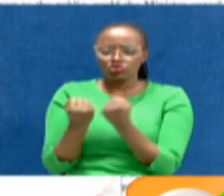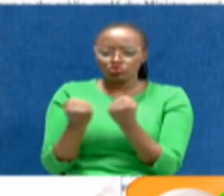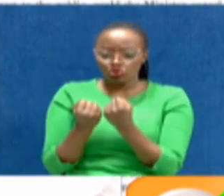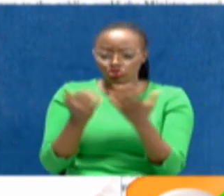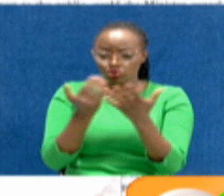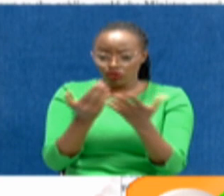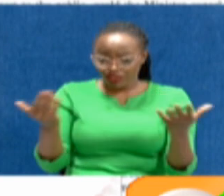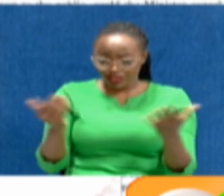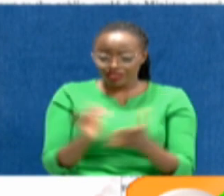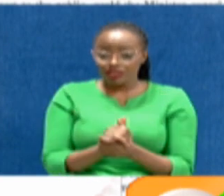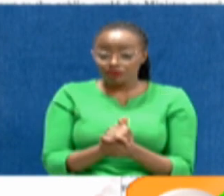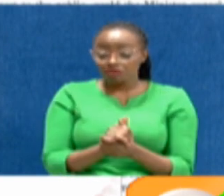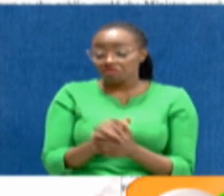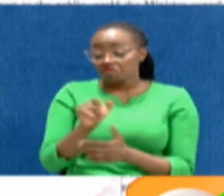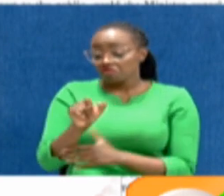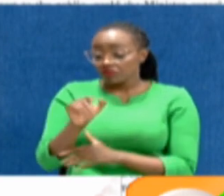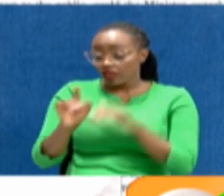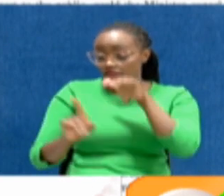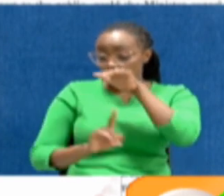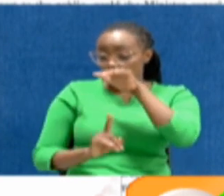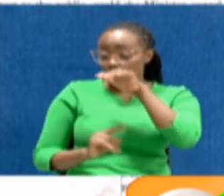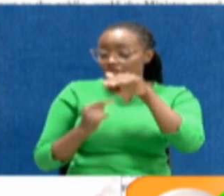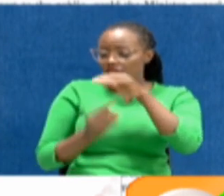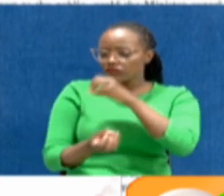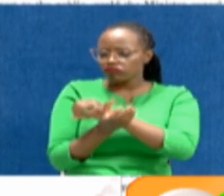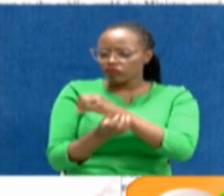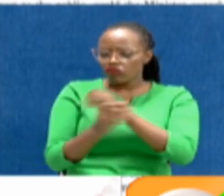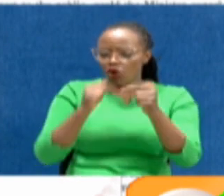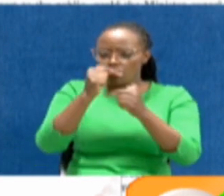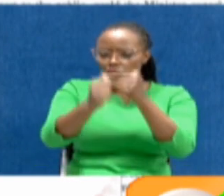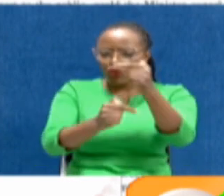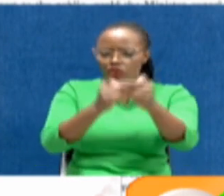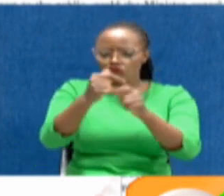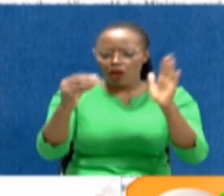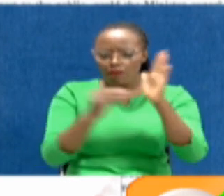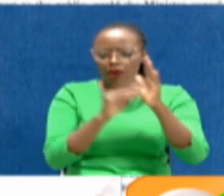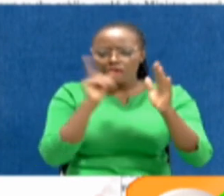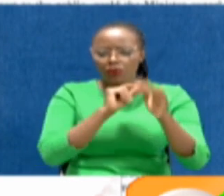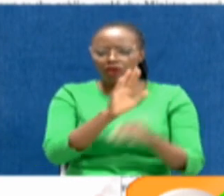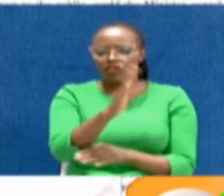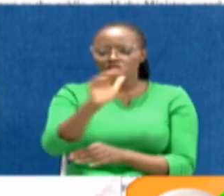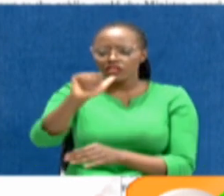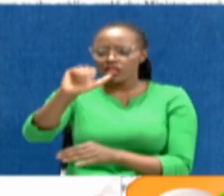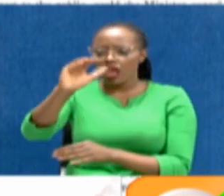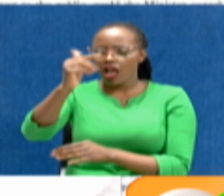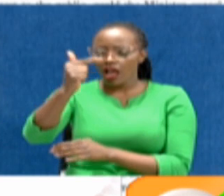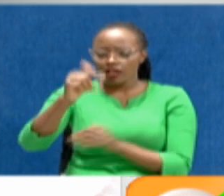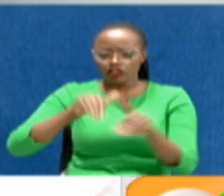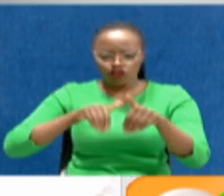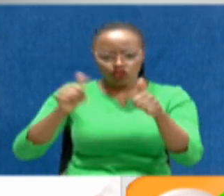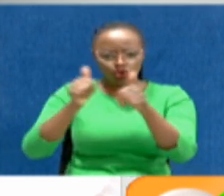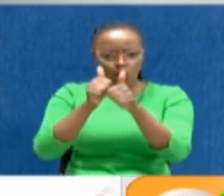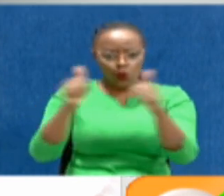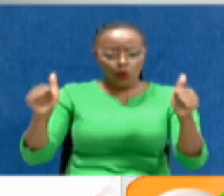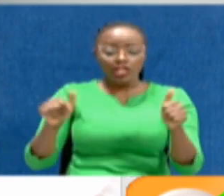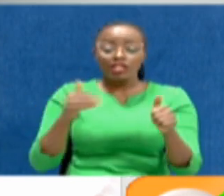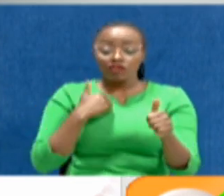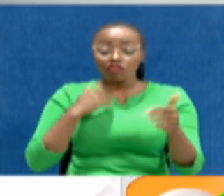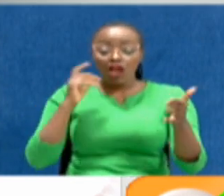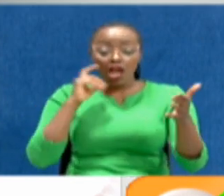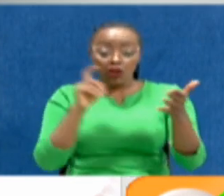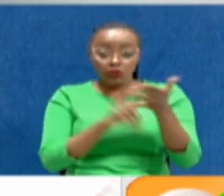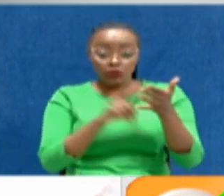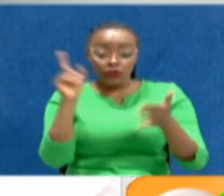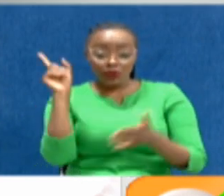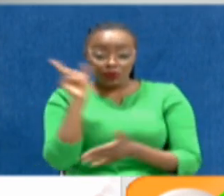amenities. Lotodo claiming all laid down government de-gazettement procedures as stipulated in the Forest Act were followed. Taking cognizance